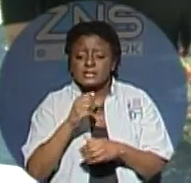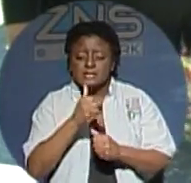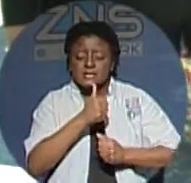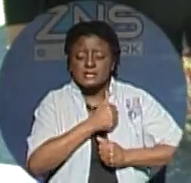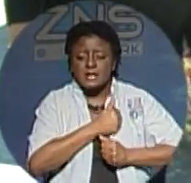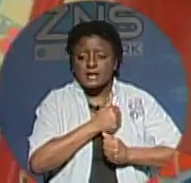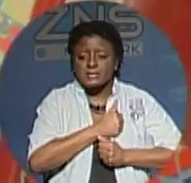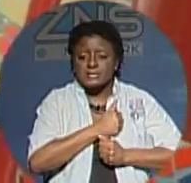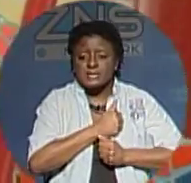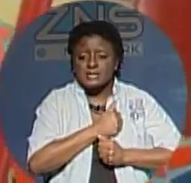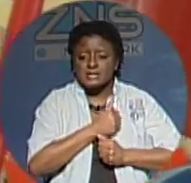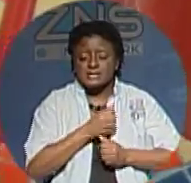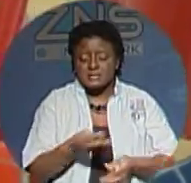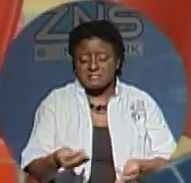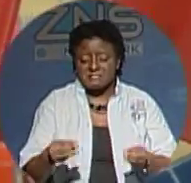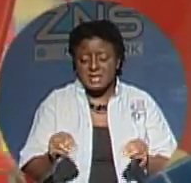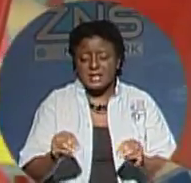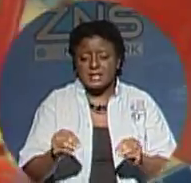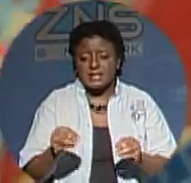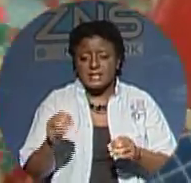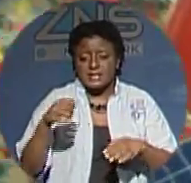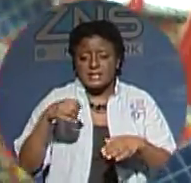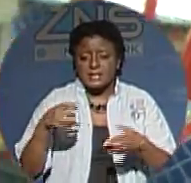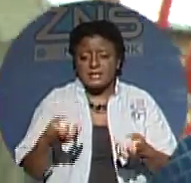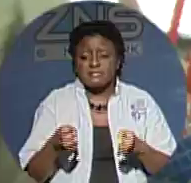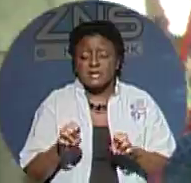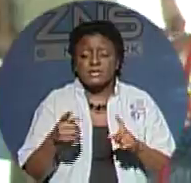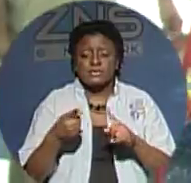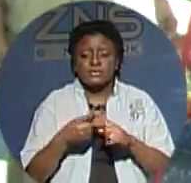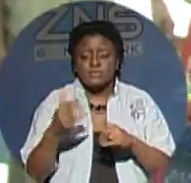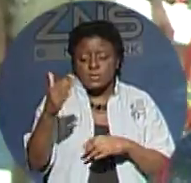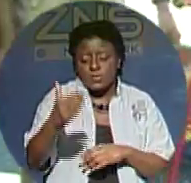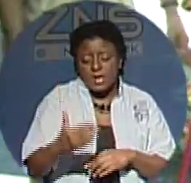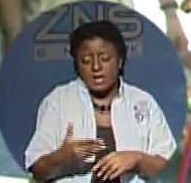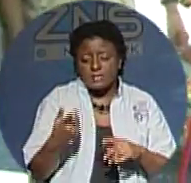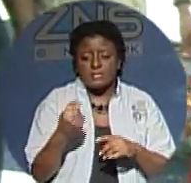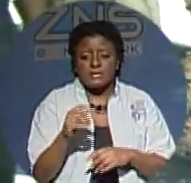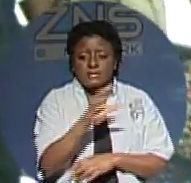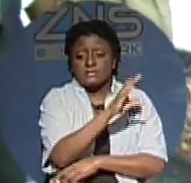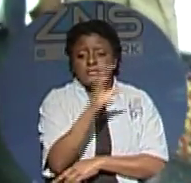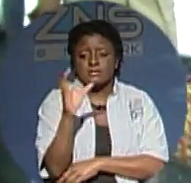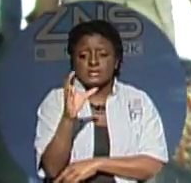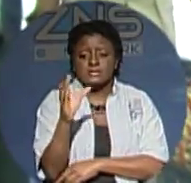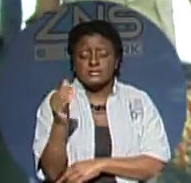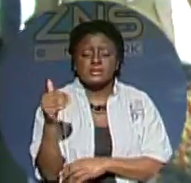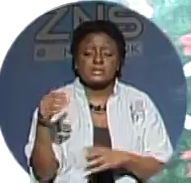holiday season. Divisional Commander Major Lester Ferguson wants to raise